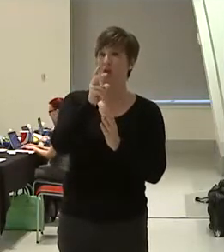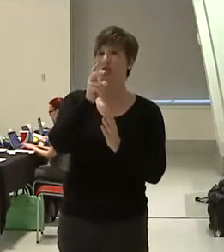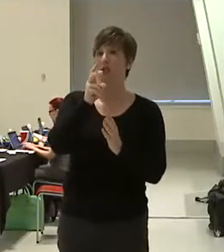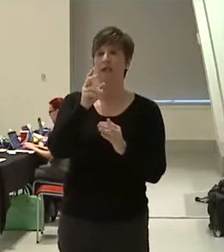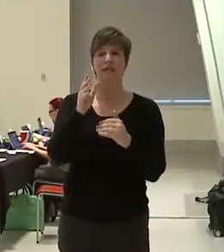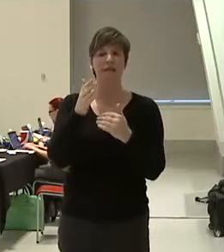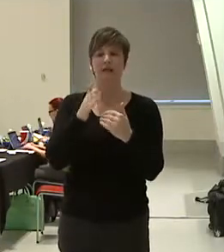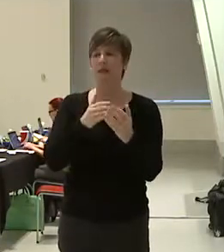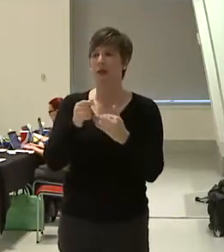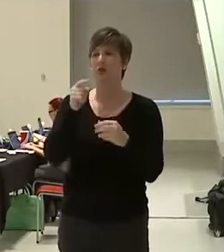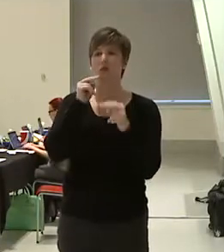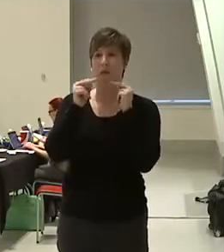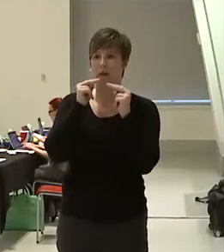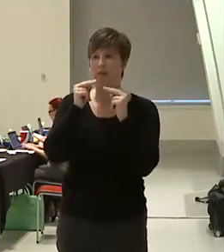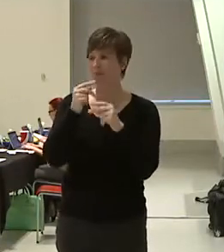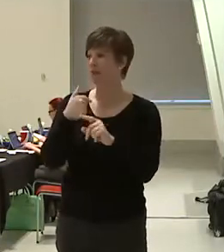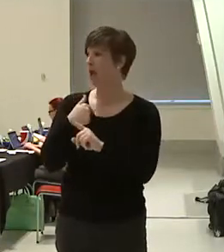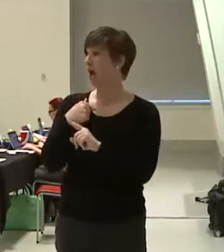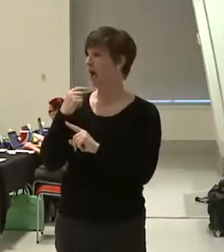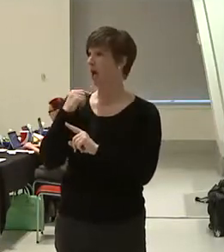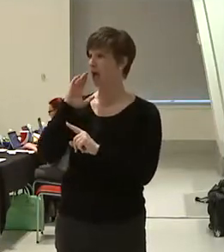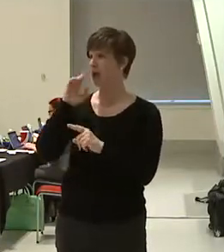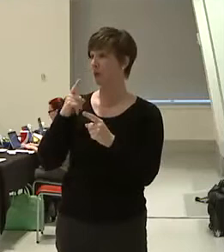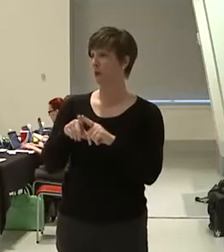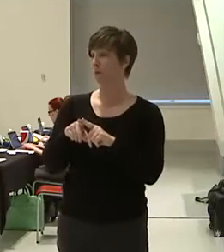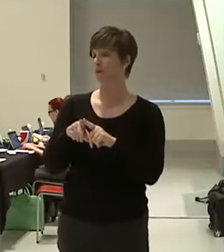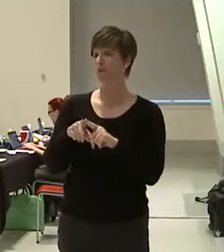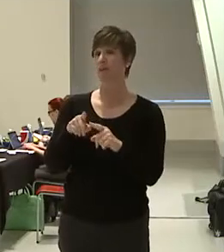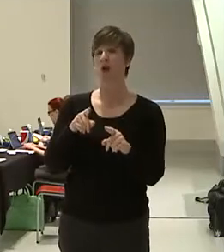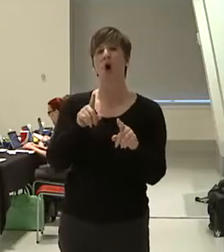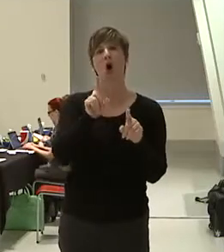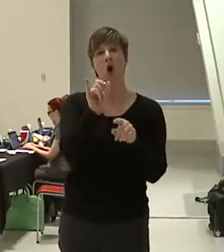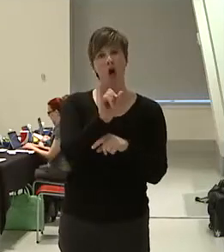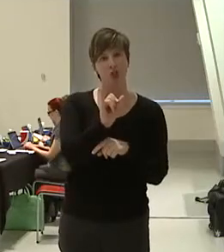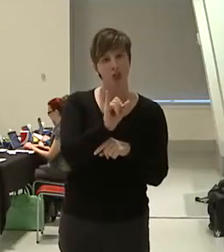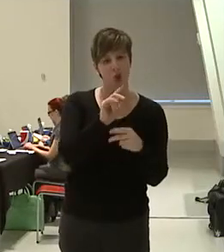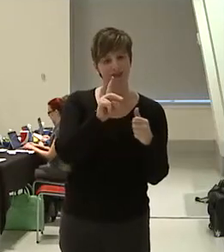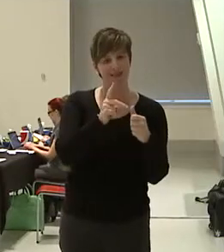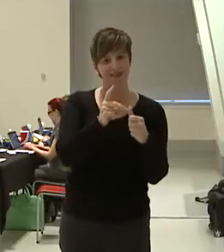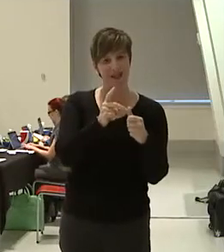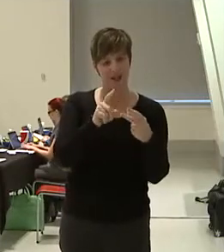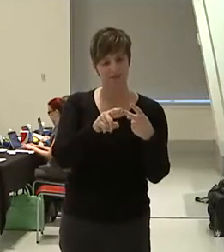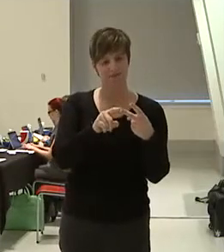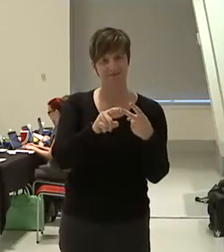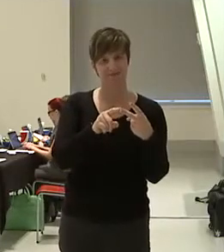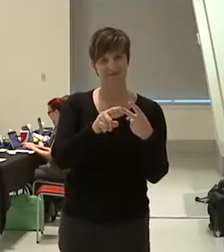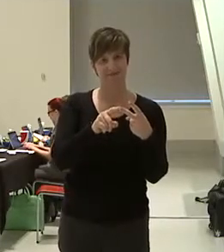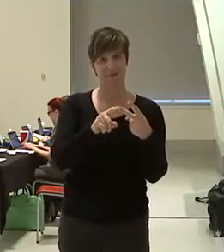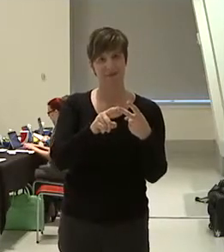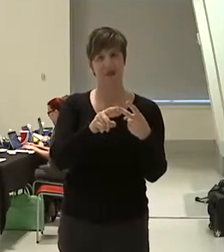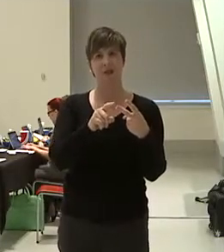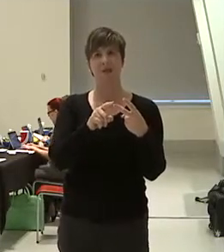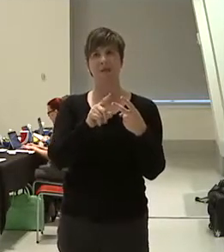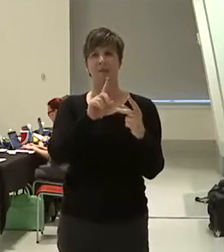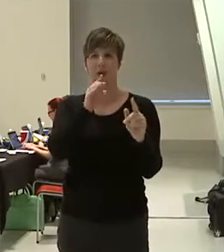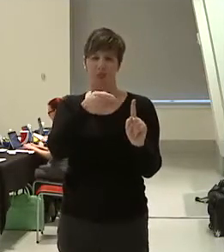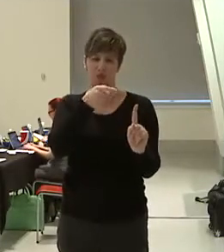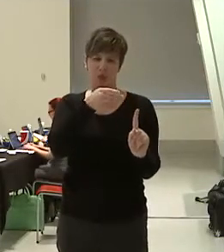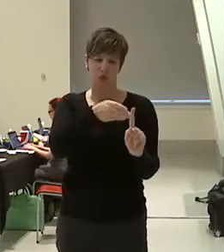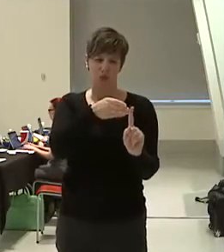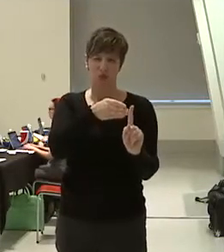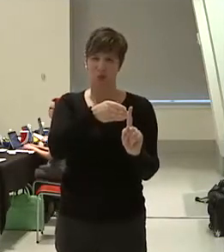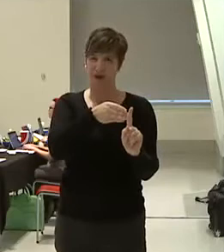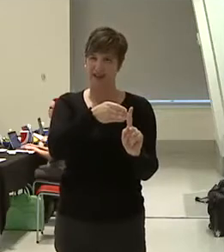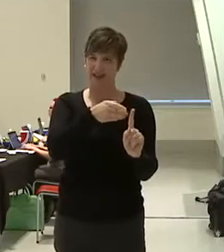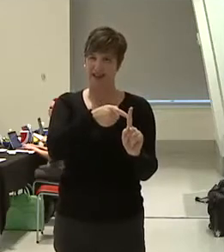not negotiate with. I don't disagree with that, absolutely. The other thing that I'd say in response to your second point, Ms. McNett, is about the targeting. So I